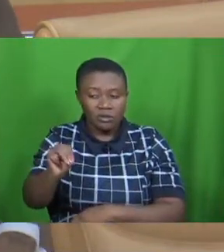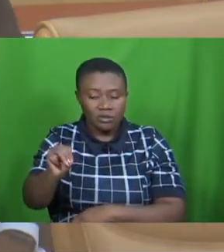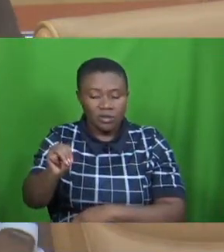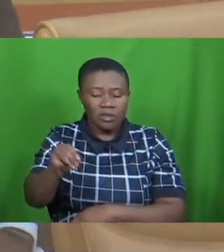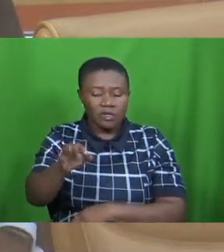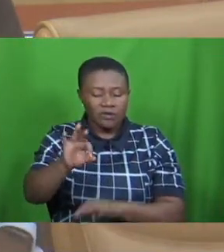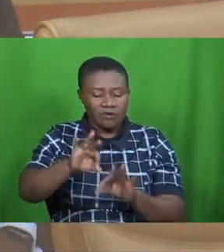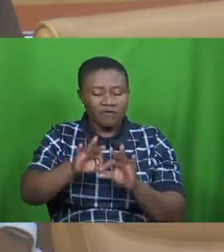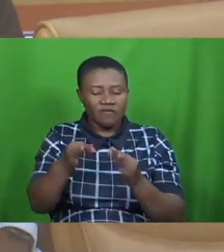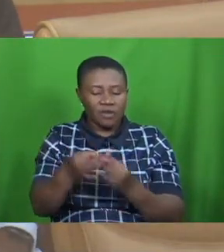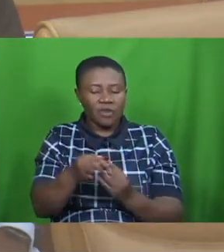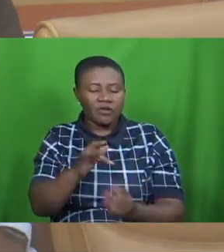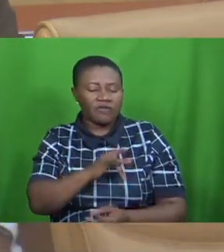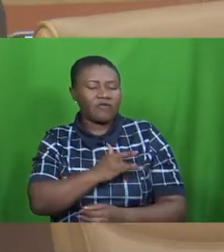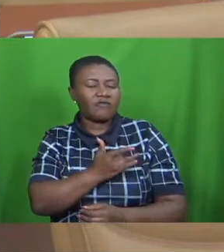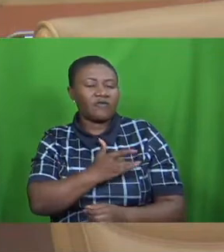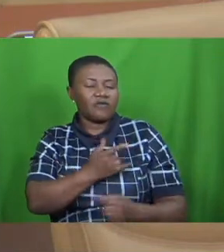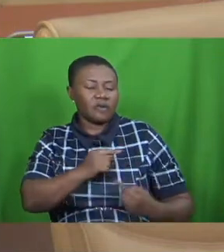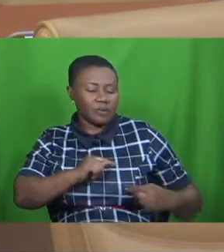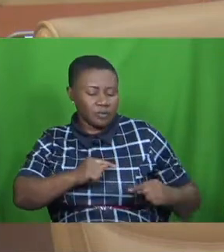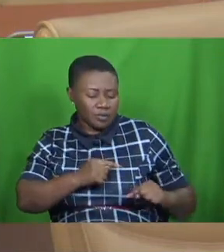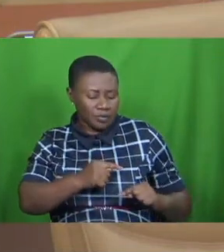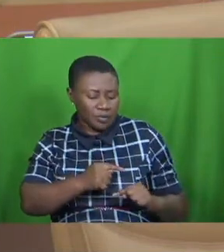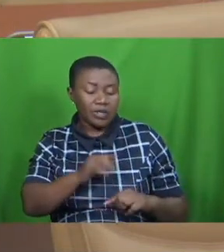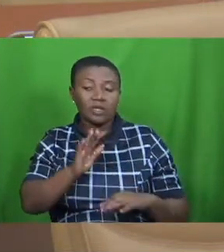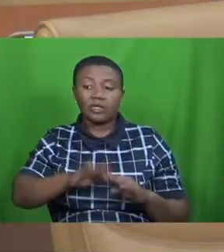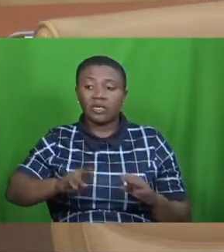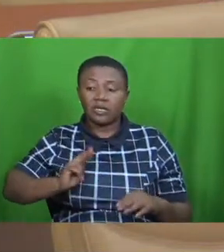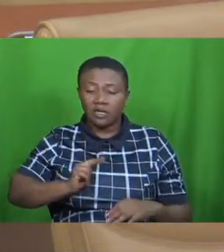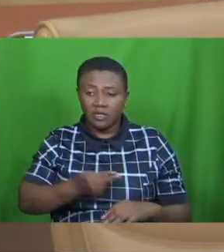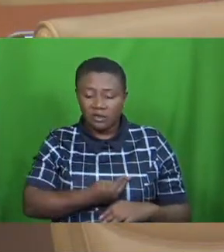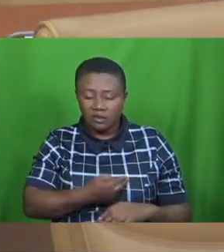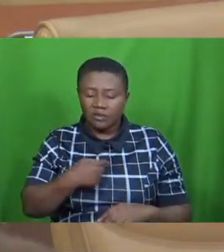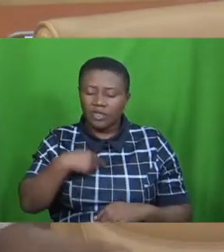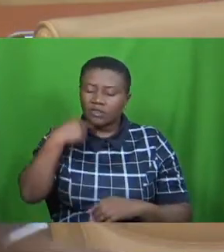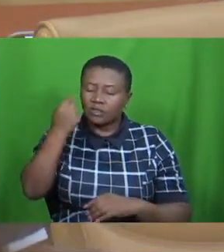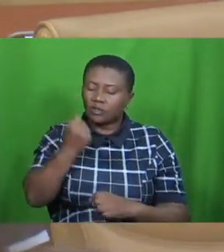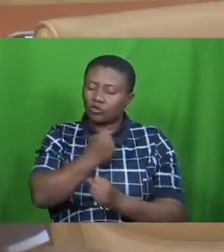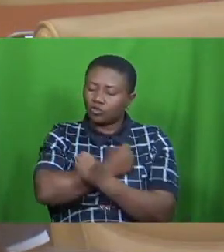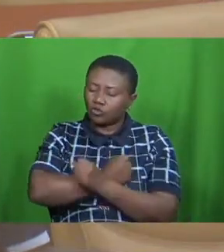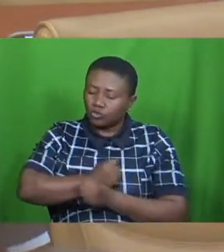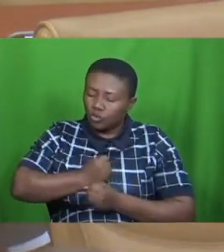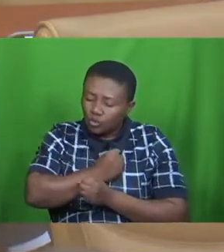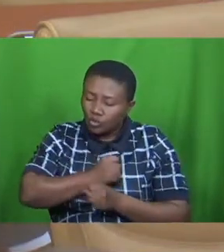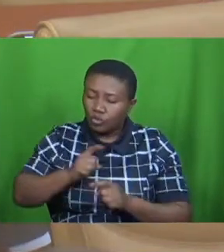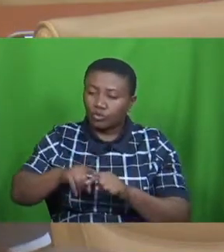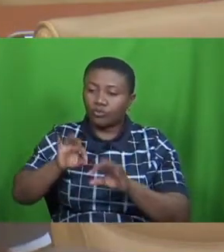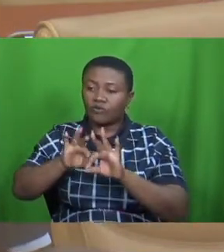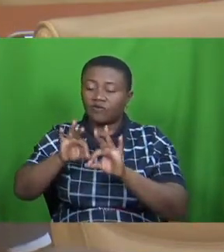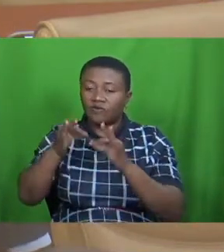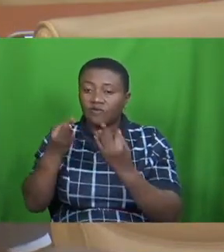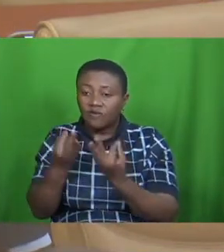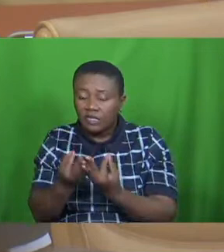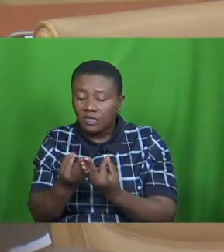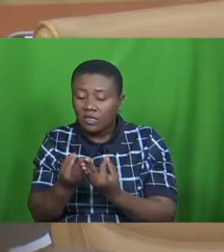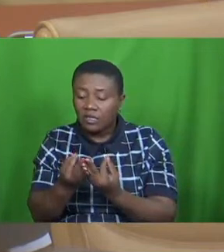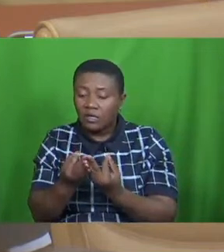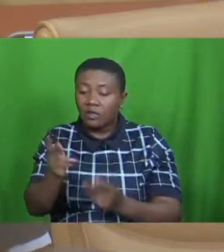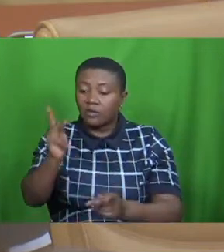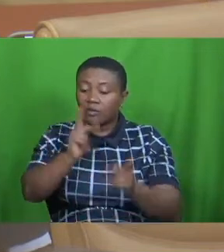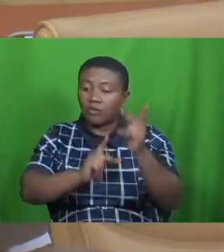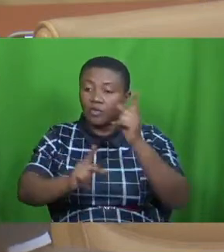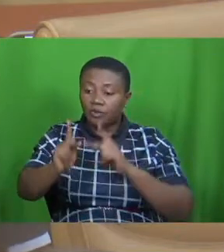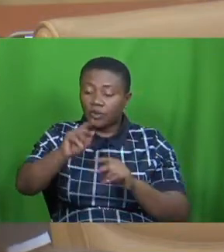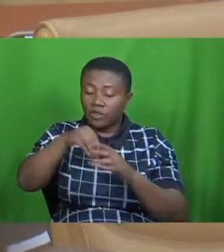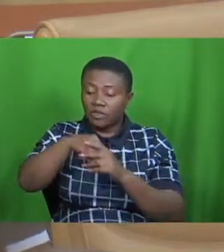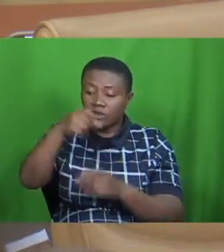us. So my condolences to the bereaved family, my condolences to the people of Southtown, and